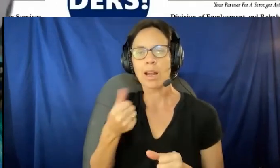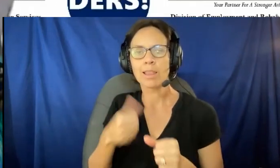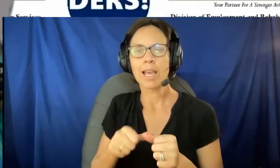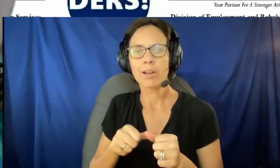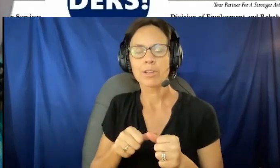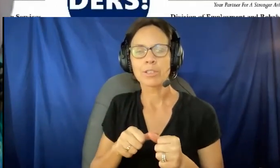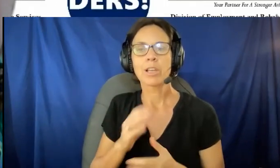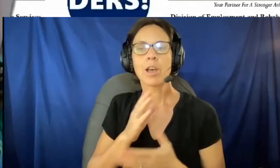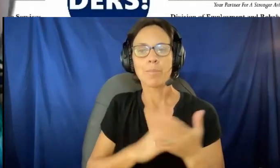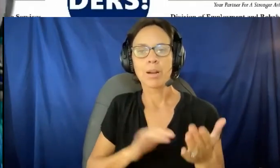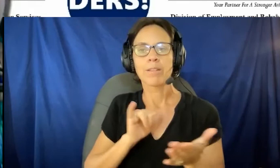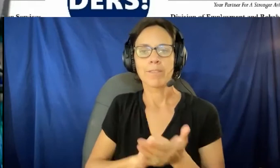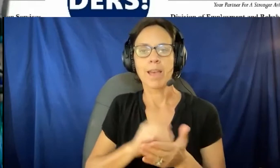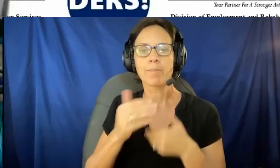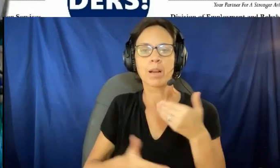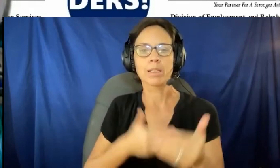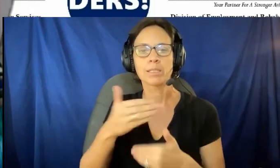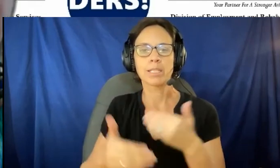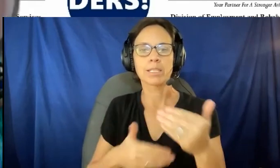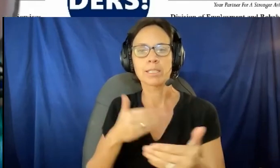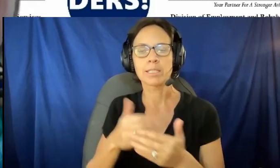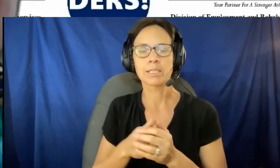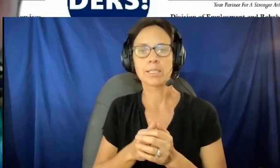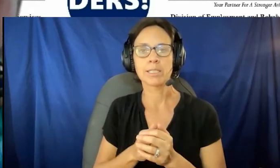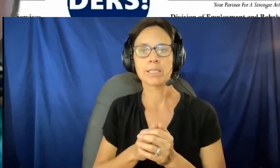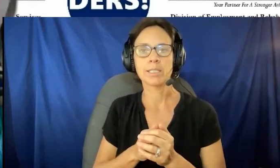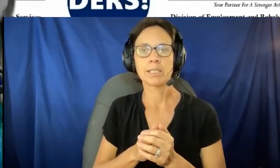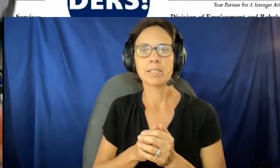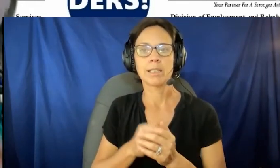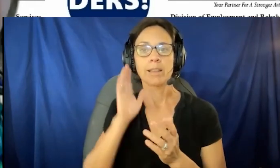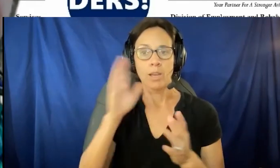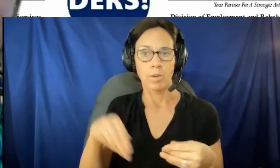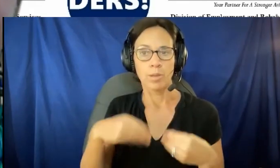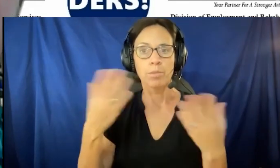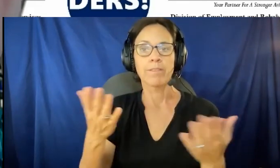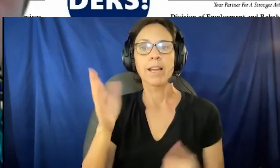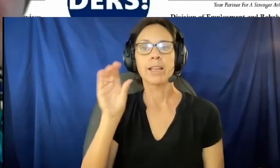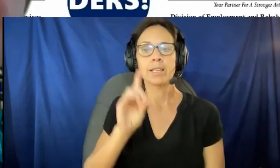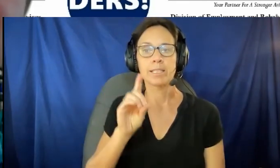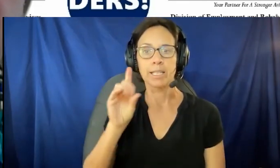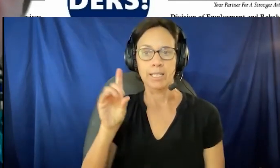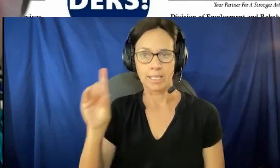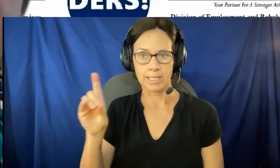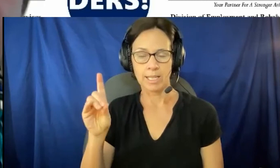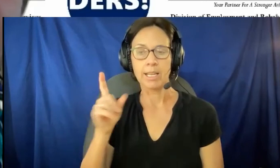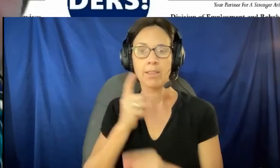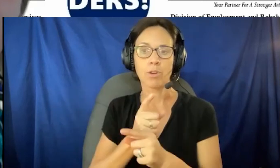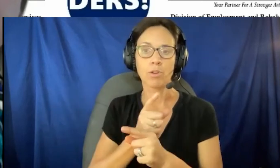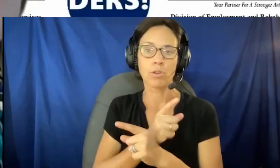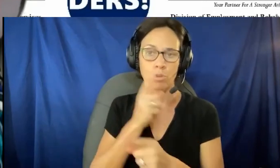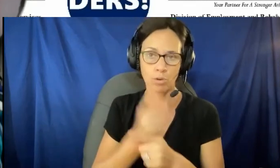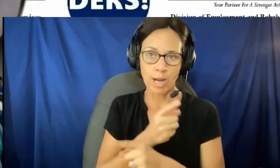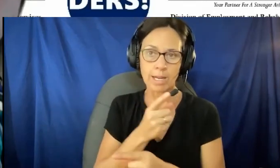that process that provide DDD with the documentation that they